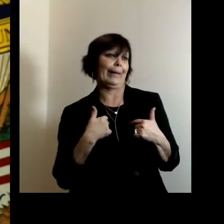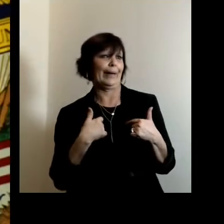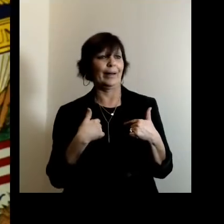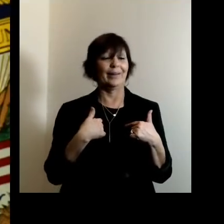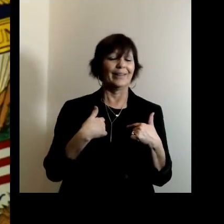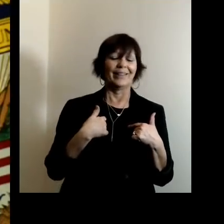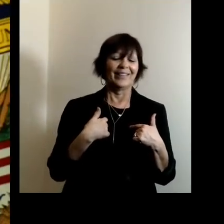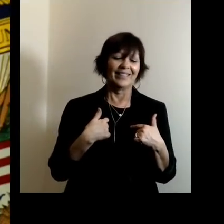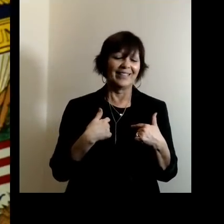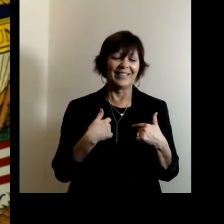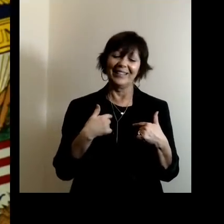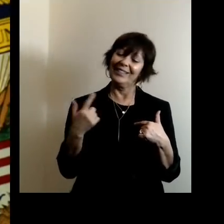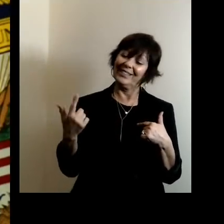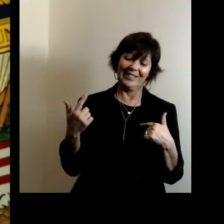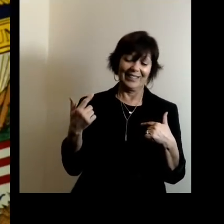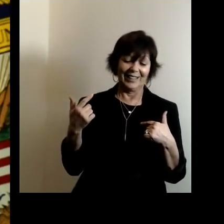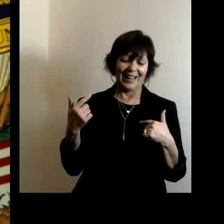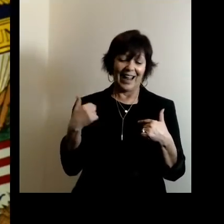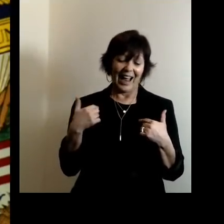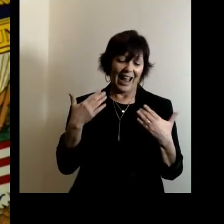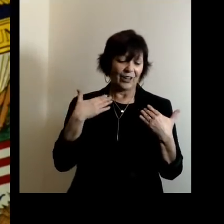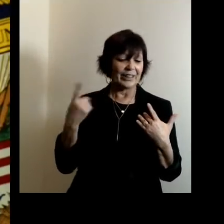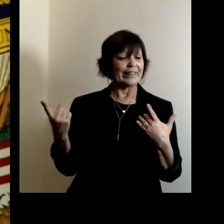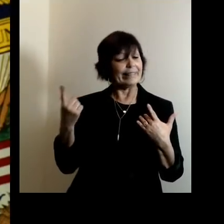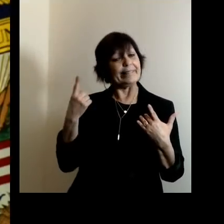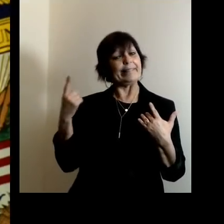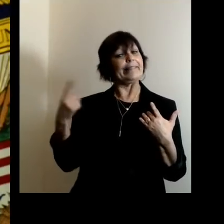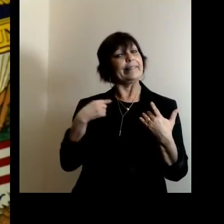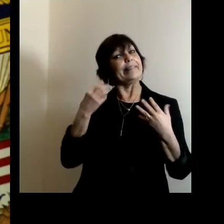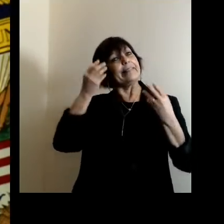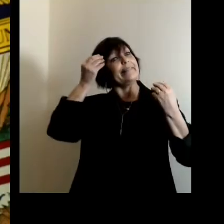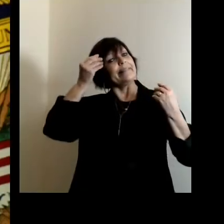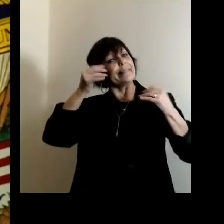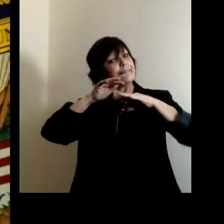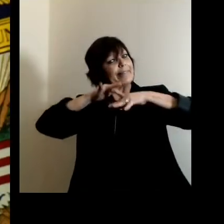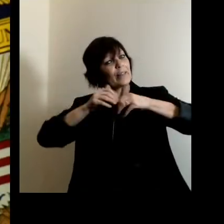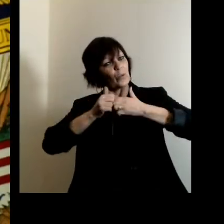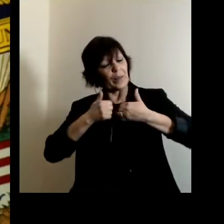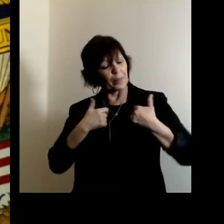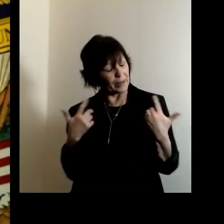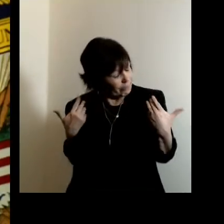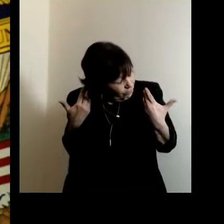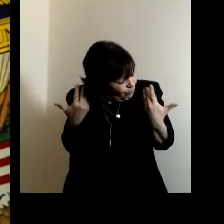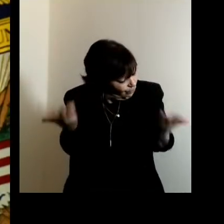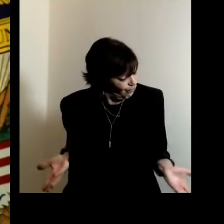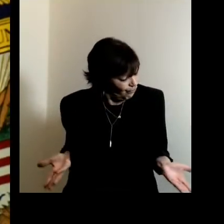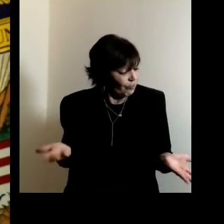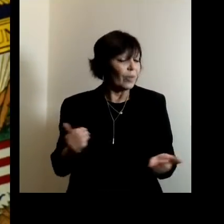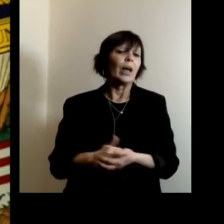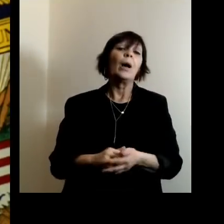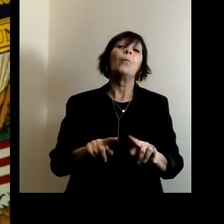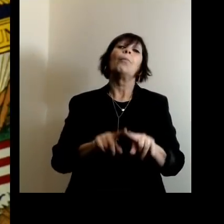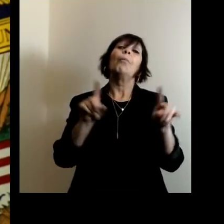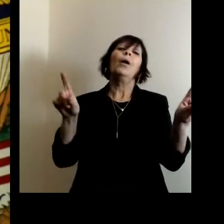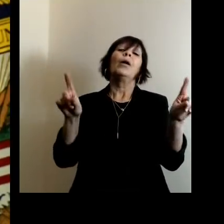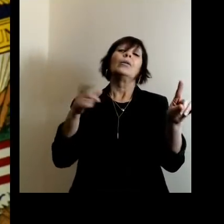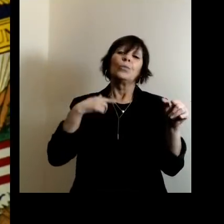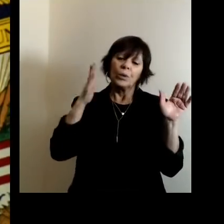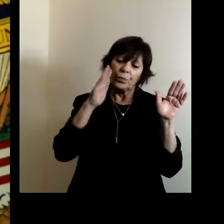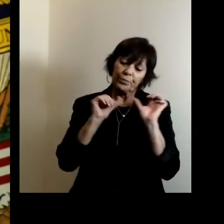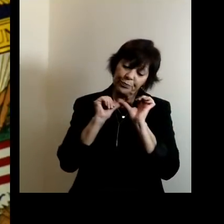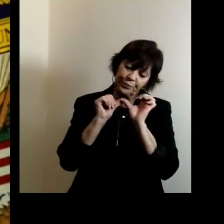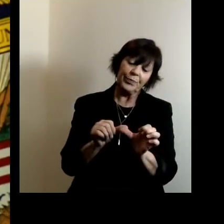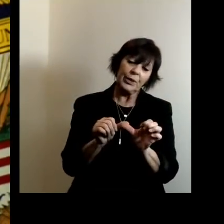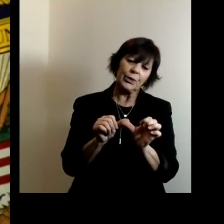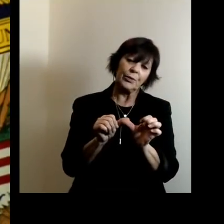just living rent-free in his brain. I think I have a permanent condo in his medulla oblongata, but such is life. In the meantime, we're going to continue doing